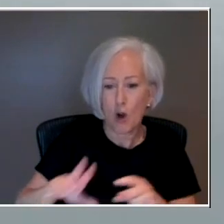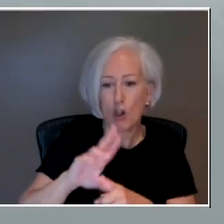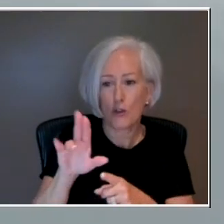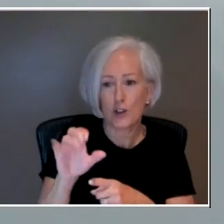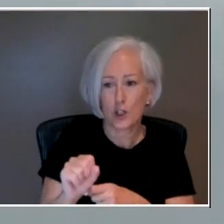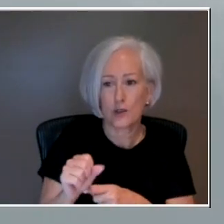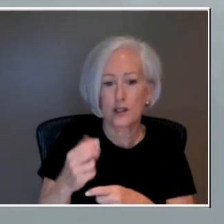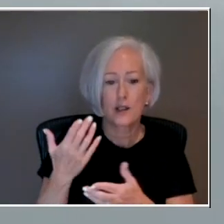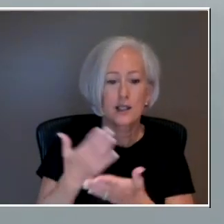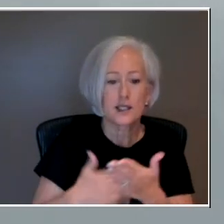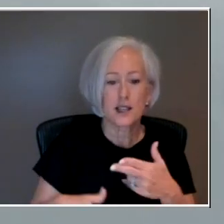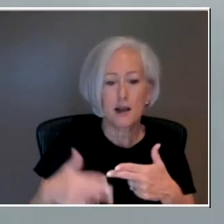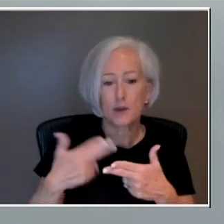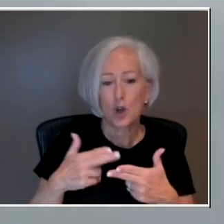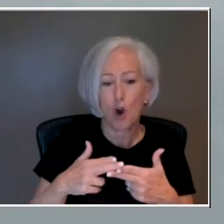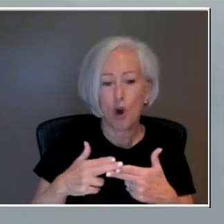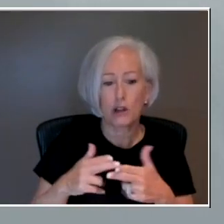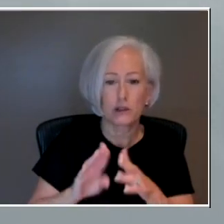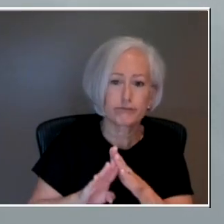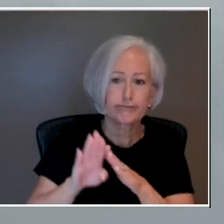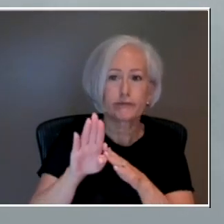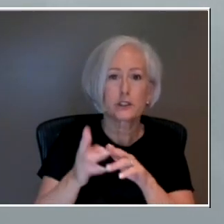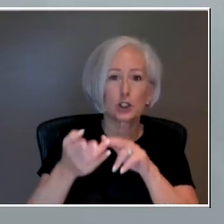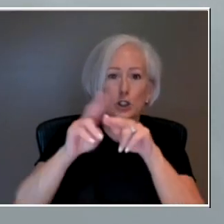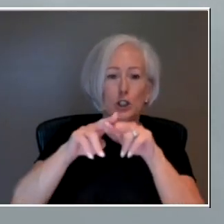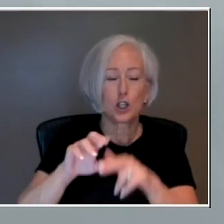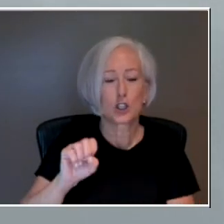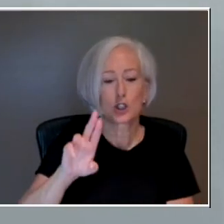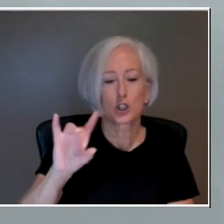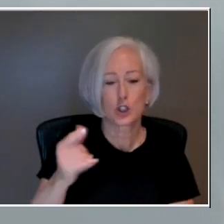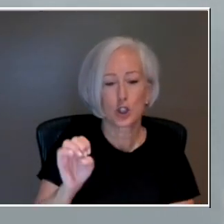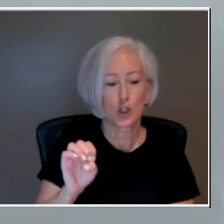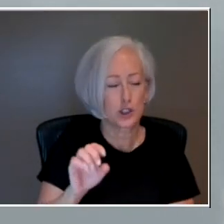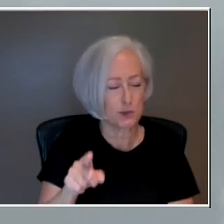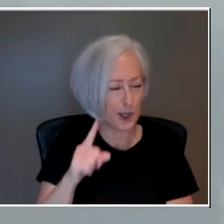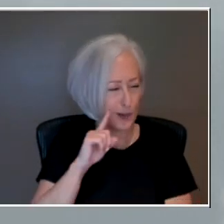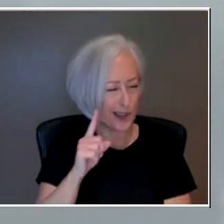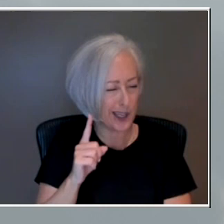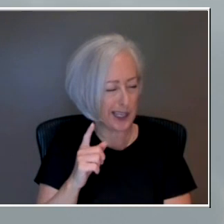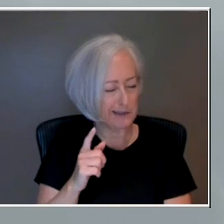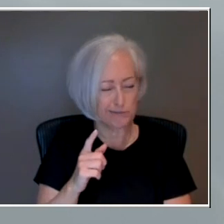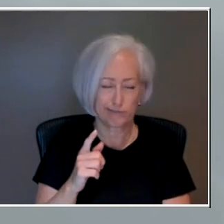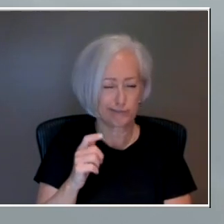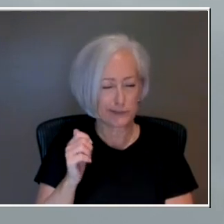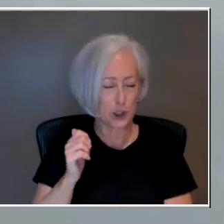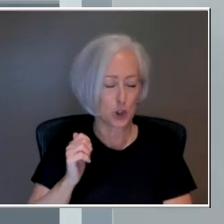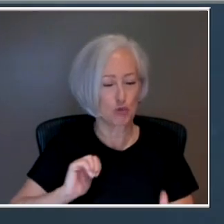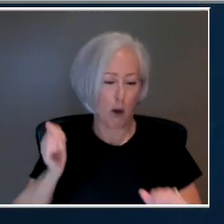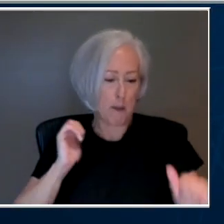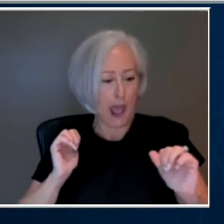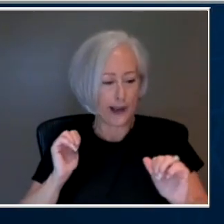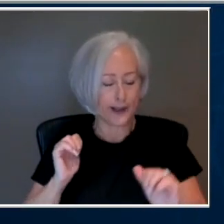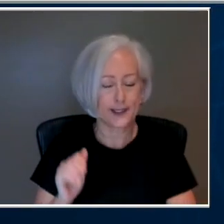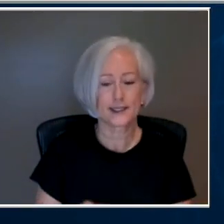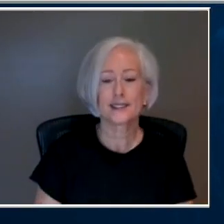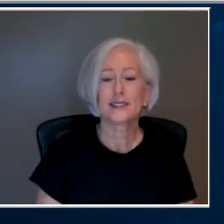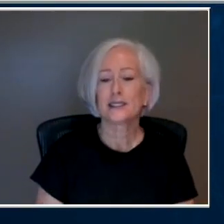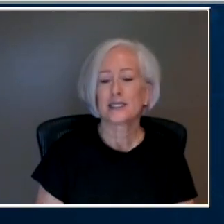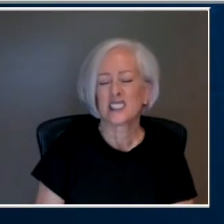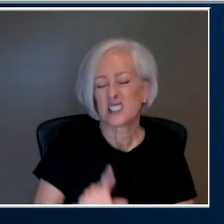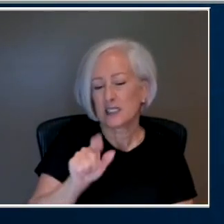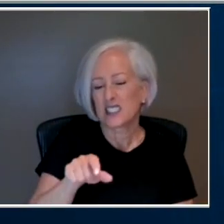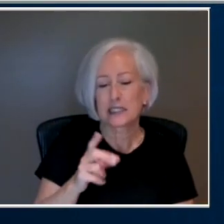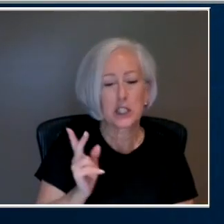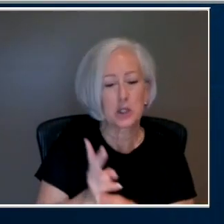it a surge, but your belief is the term might be a little dramatic? Yeah, I think we need to just be careful. We know